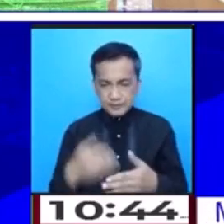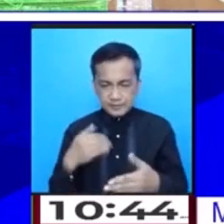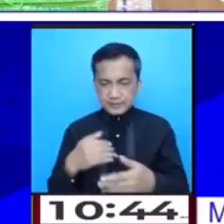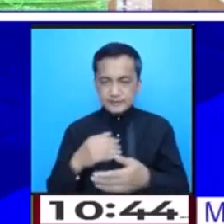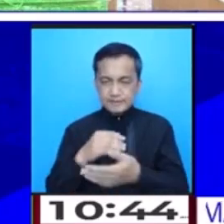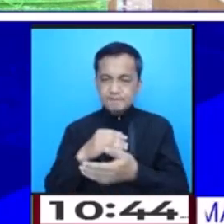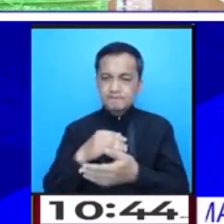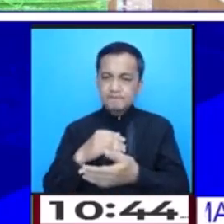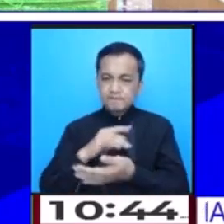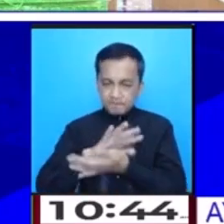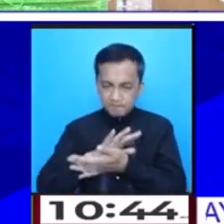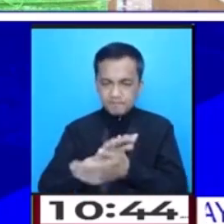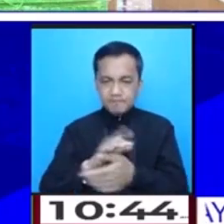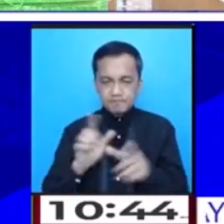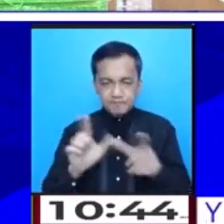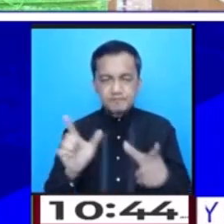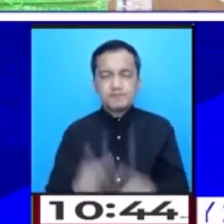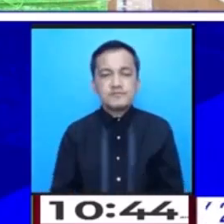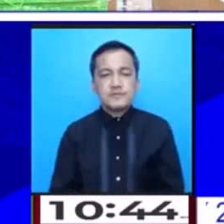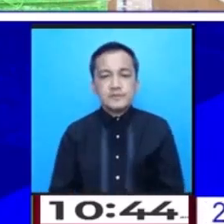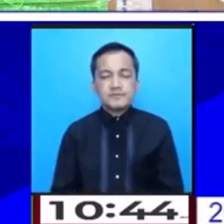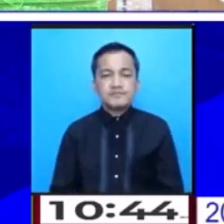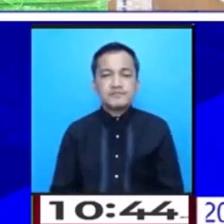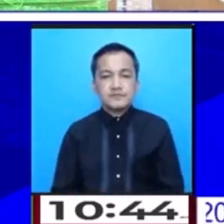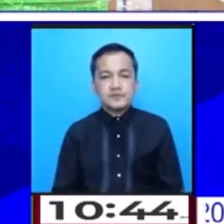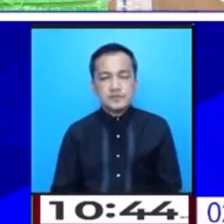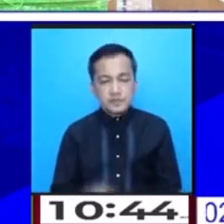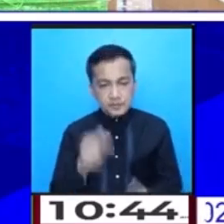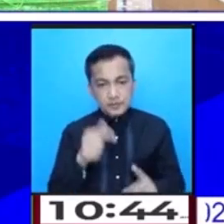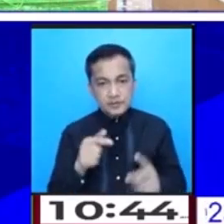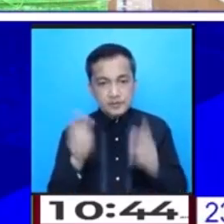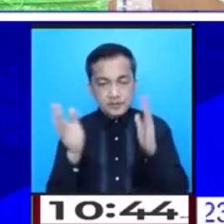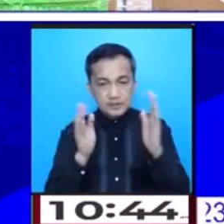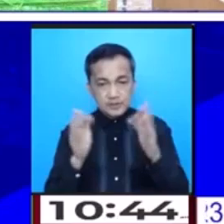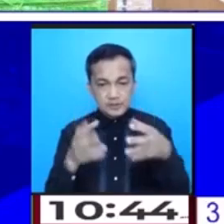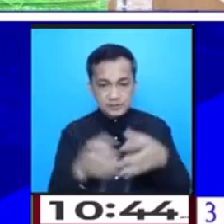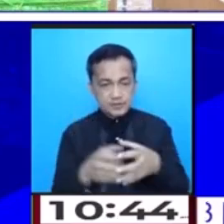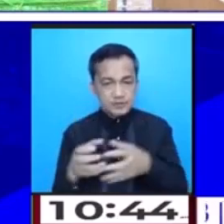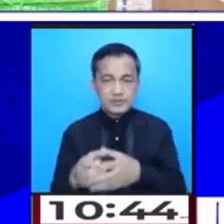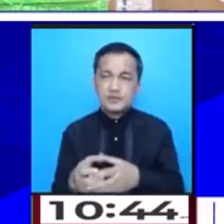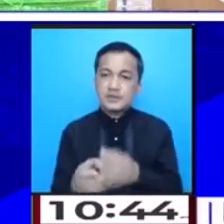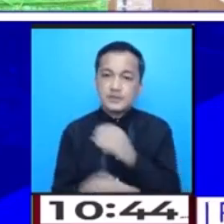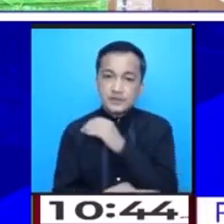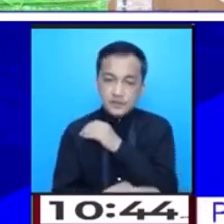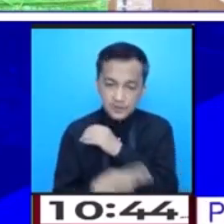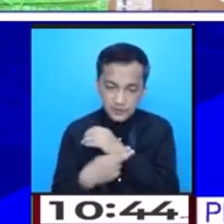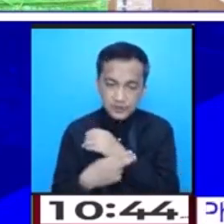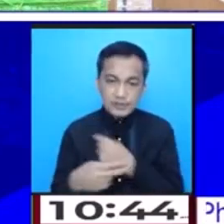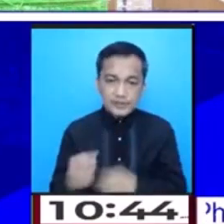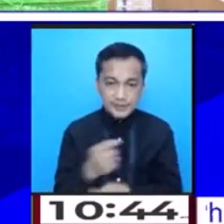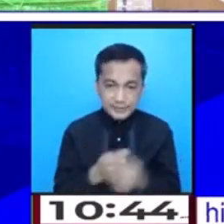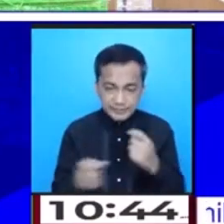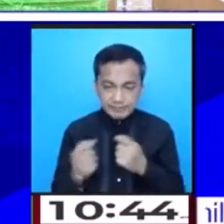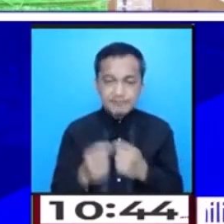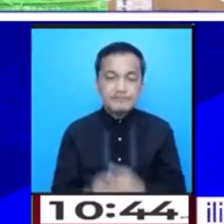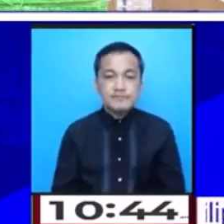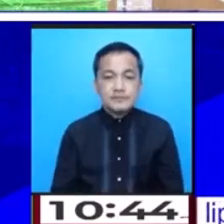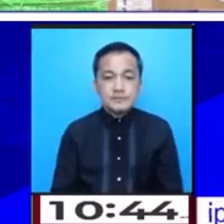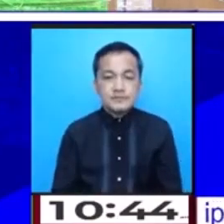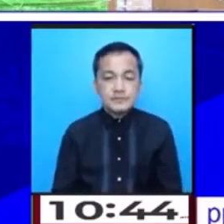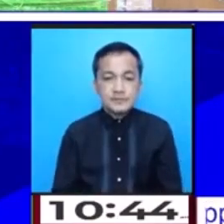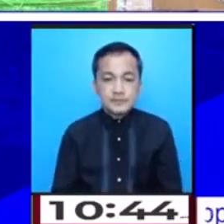the services sector, in accommodation, in trade, in hotels, and so